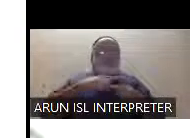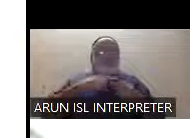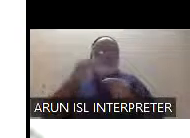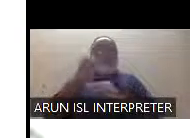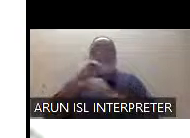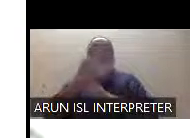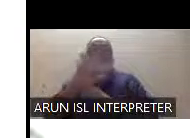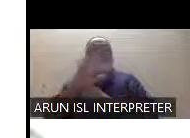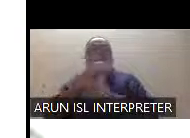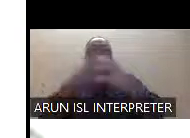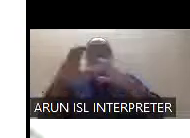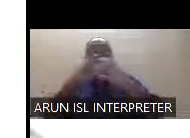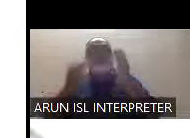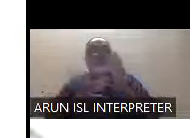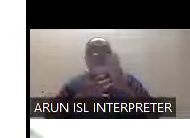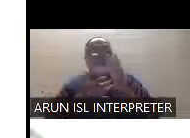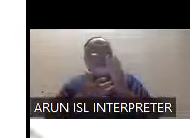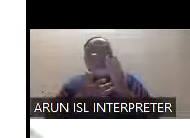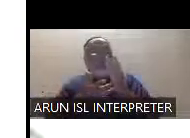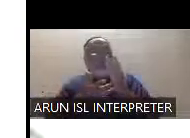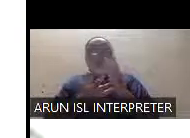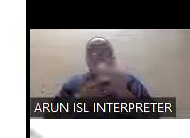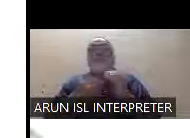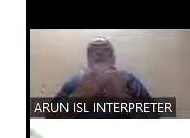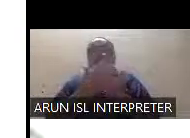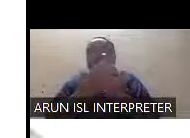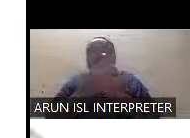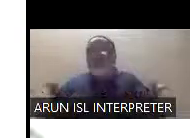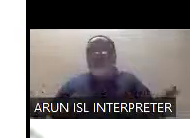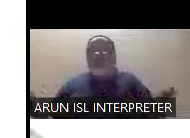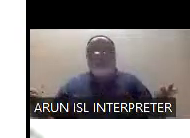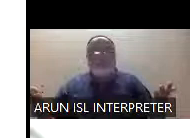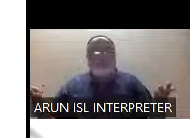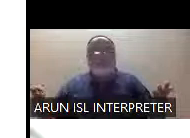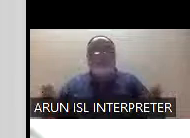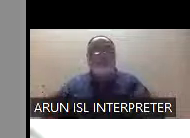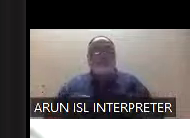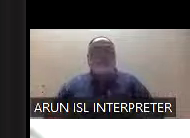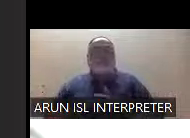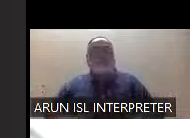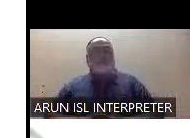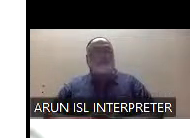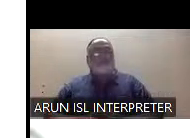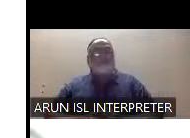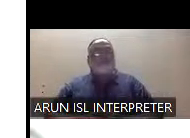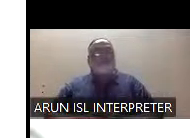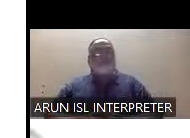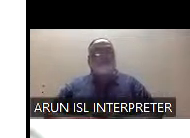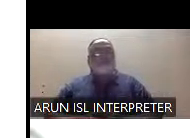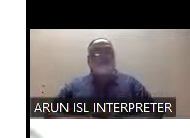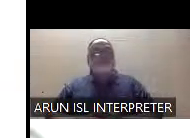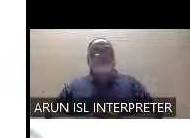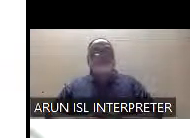for consumer goods. So basically, it covers buildings as well as products, services, everything. So